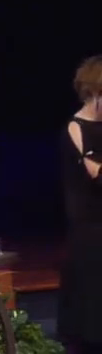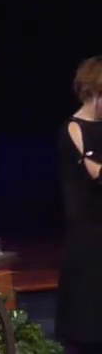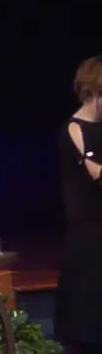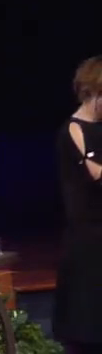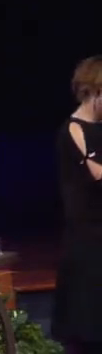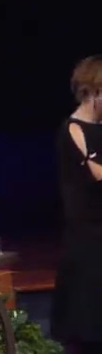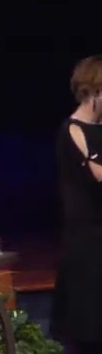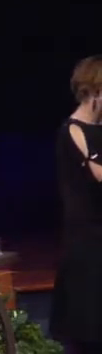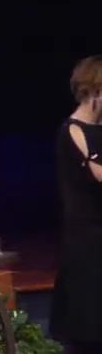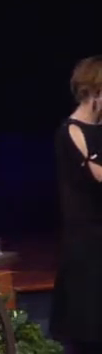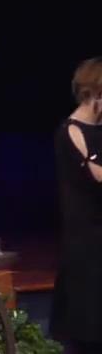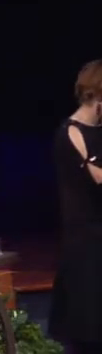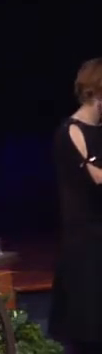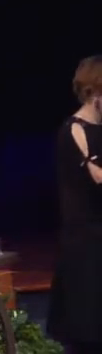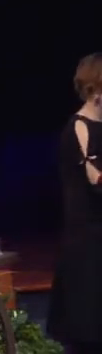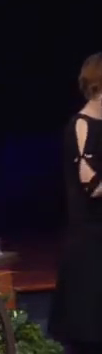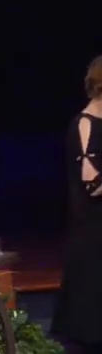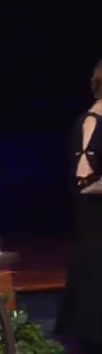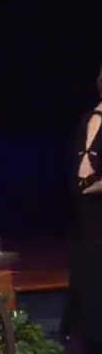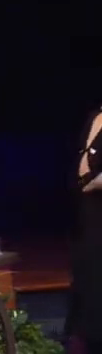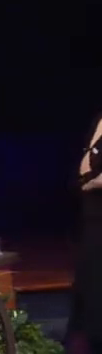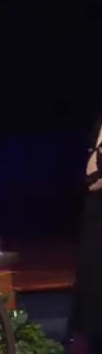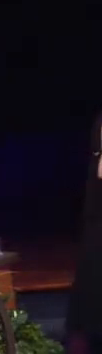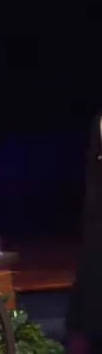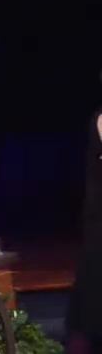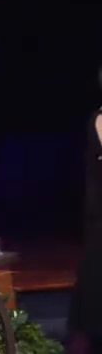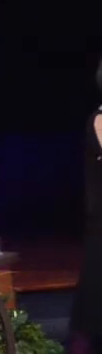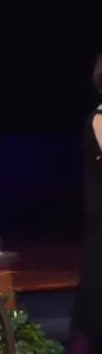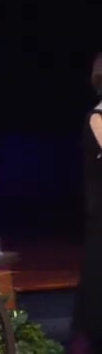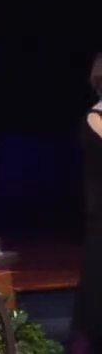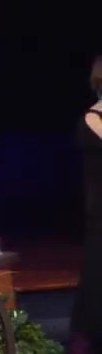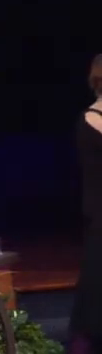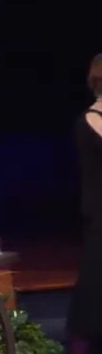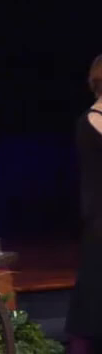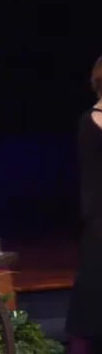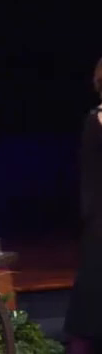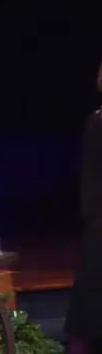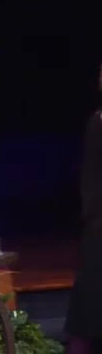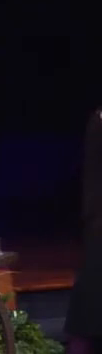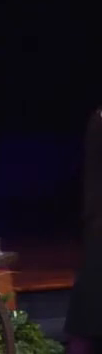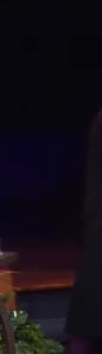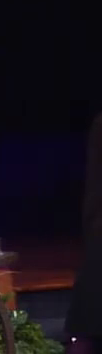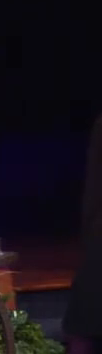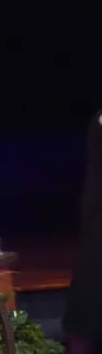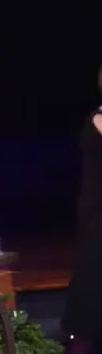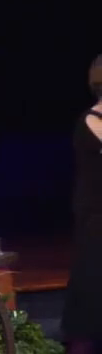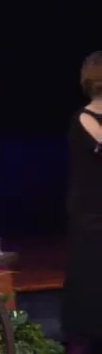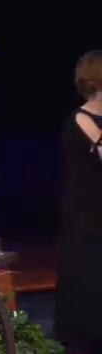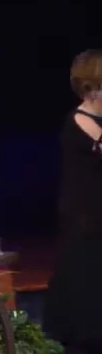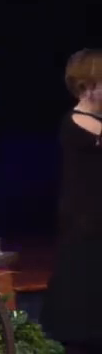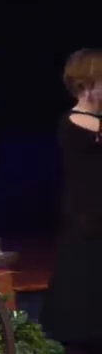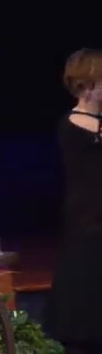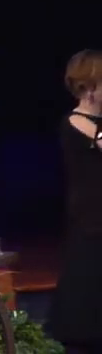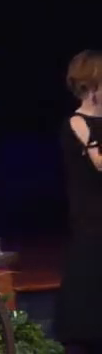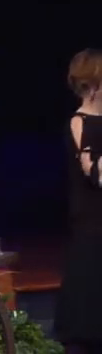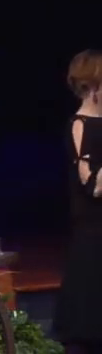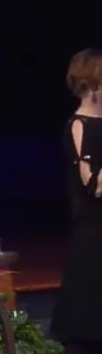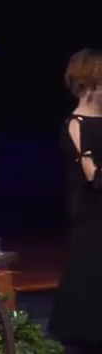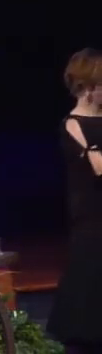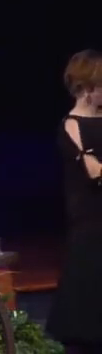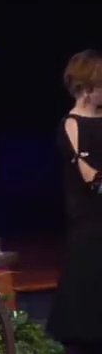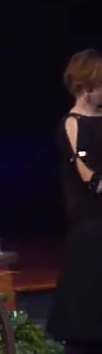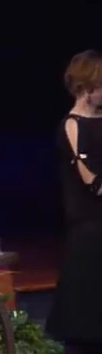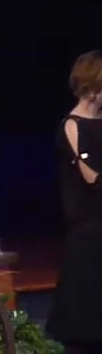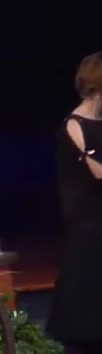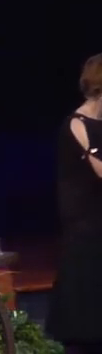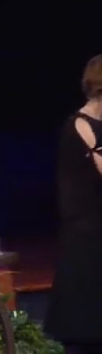great. Do not discriminate against wisdom. And that's what we are. We're not a philosophy that's dead. We're a philosophy